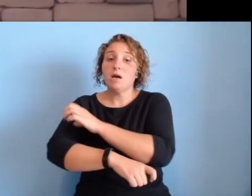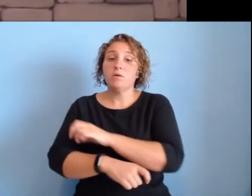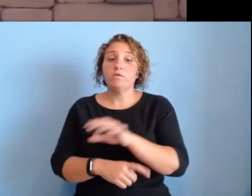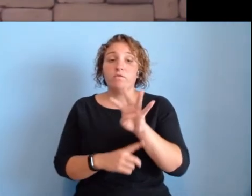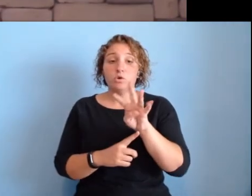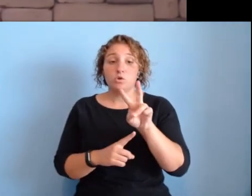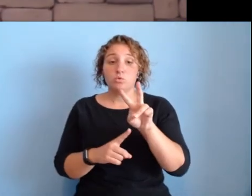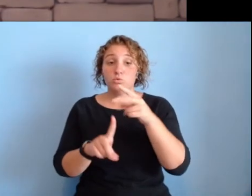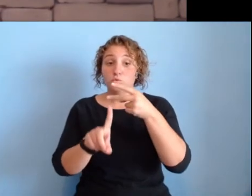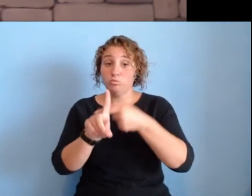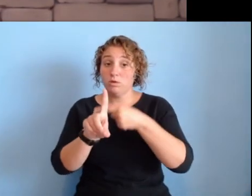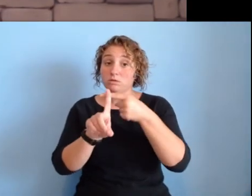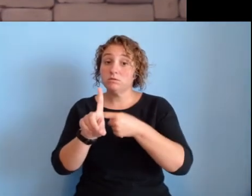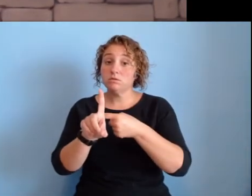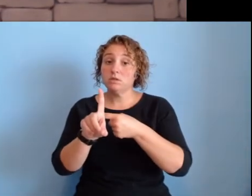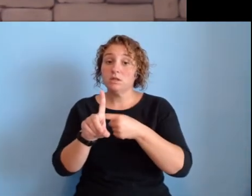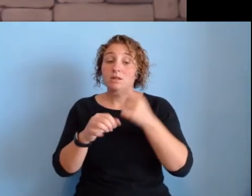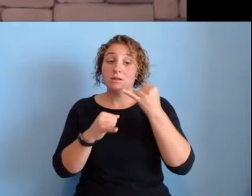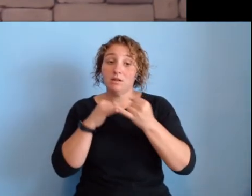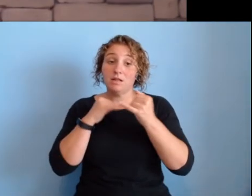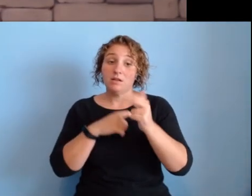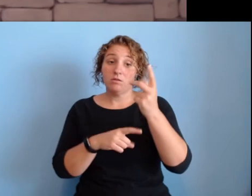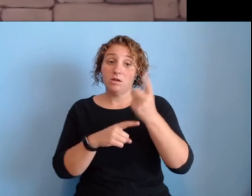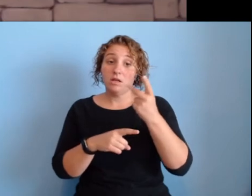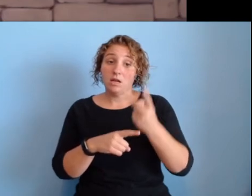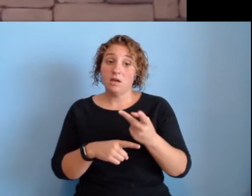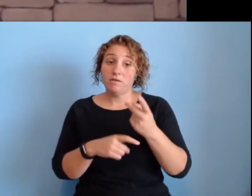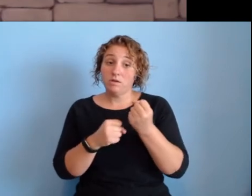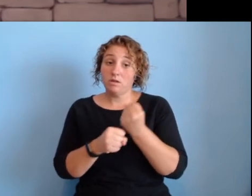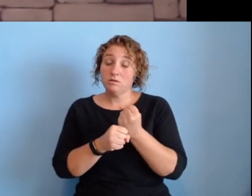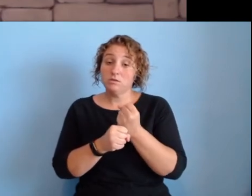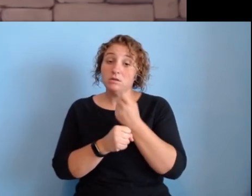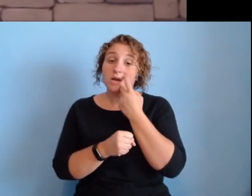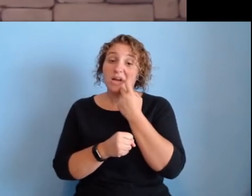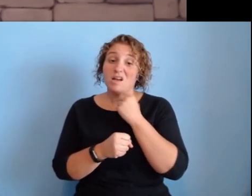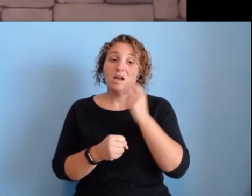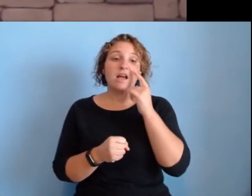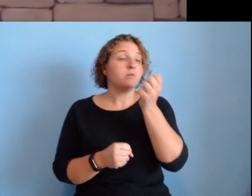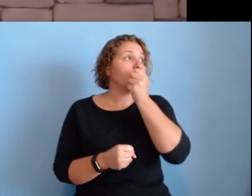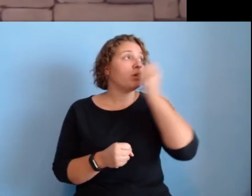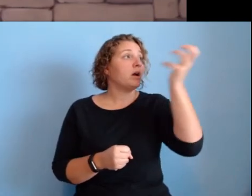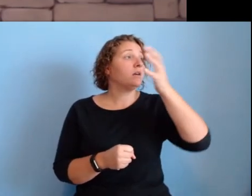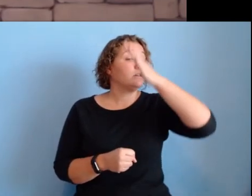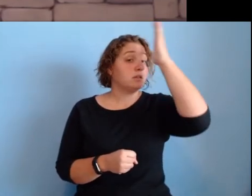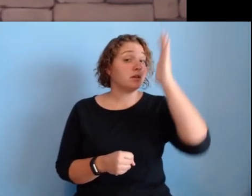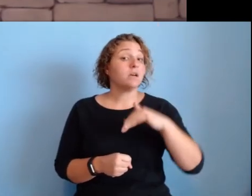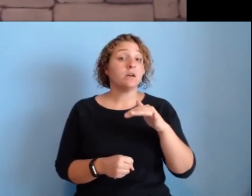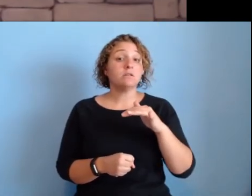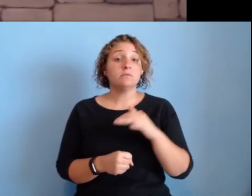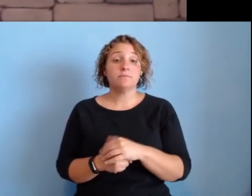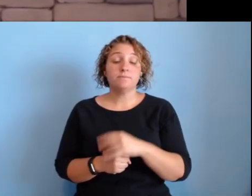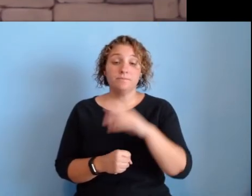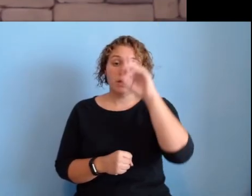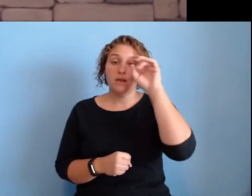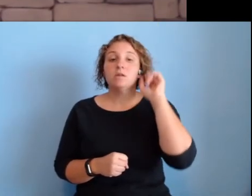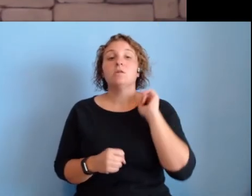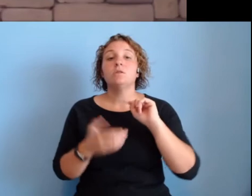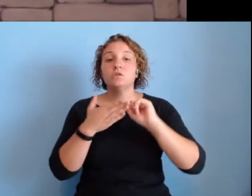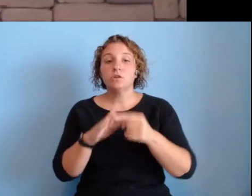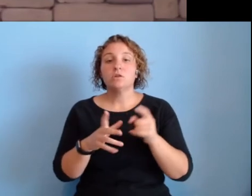years. And he opened his mouth and blasphemy against God. That's where we know it's the last three and a half years because that starts the great